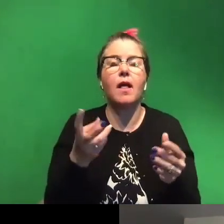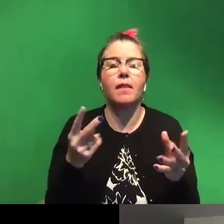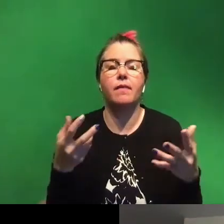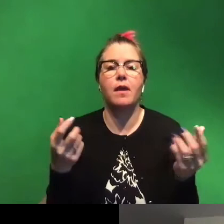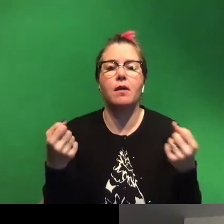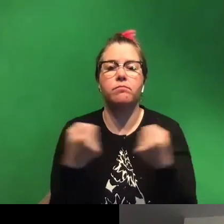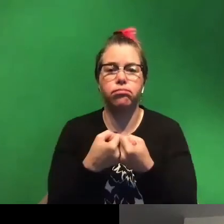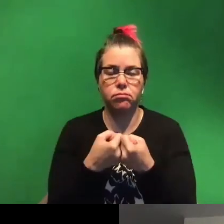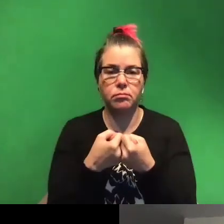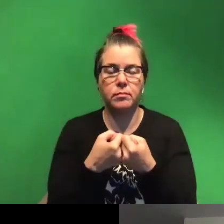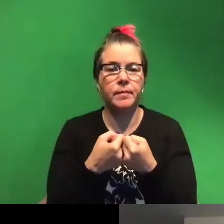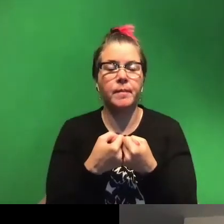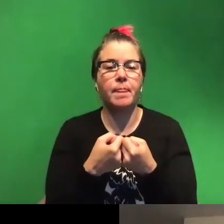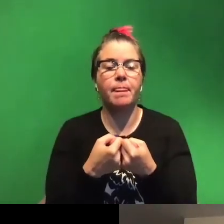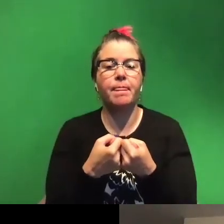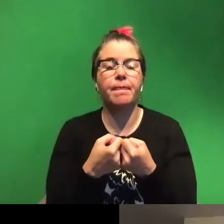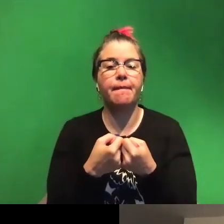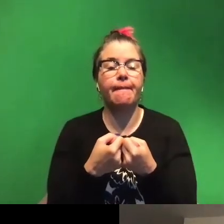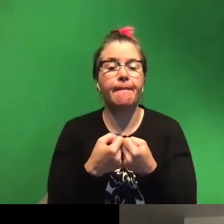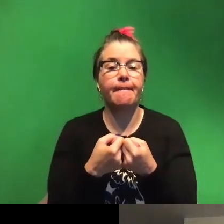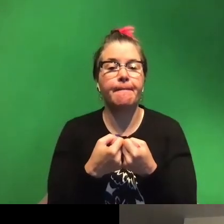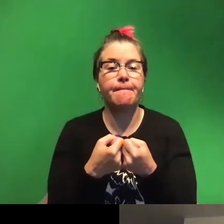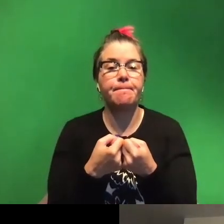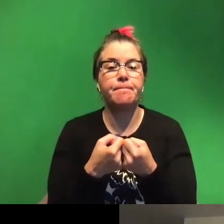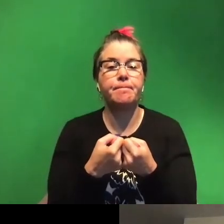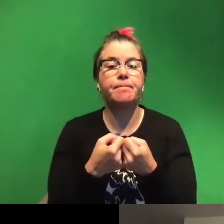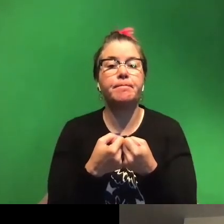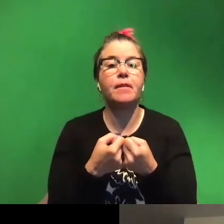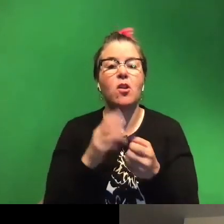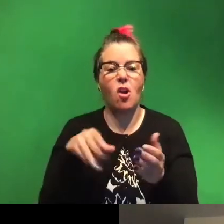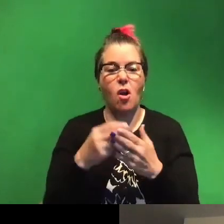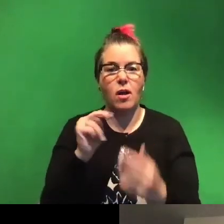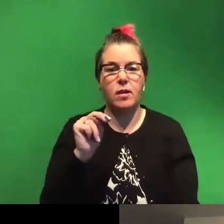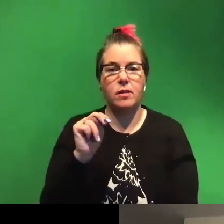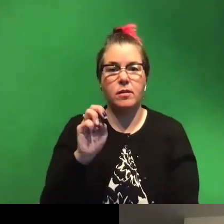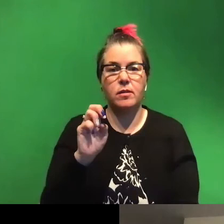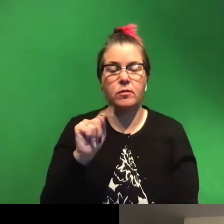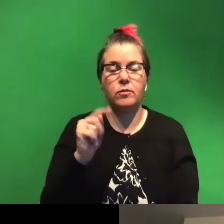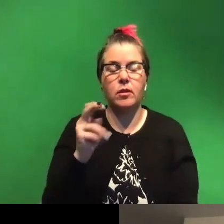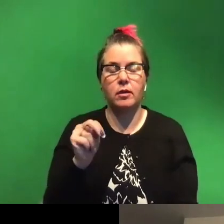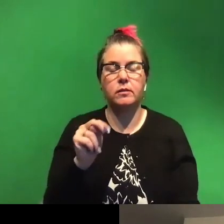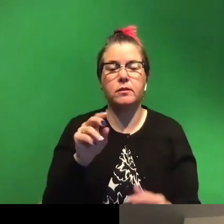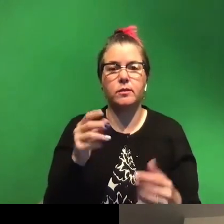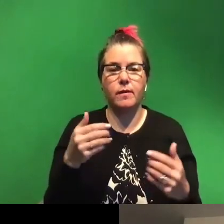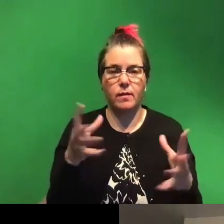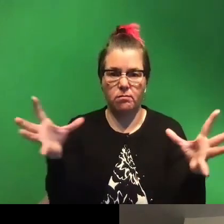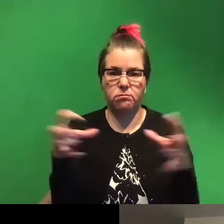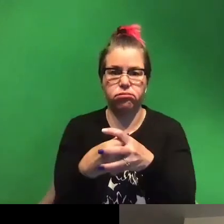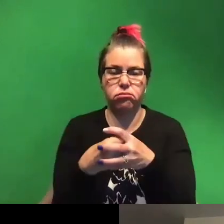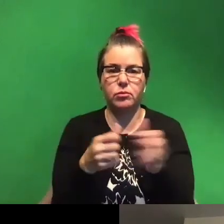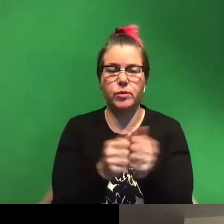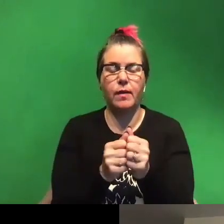collide, and that's when all these neutrons that you had come together. And since